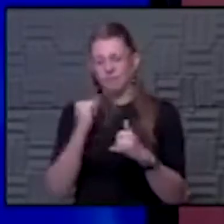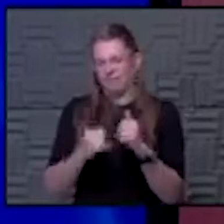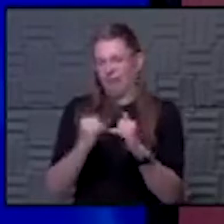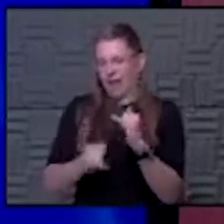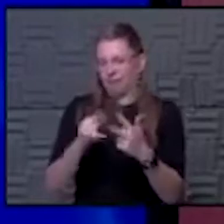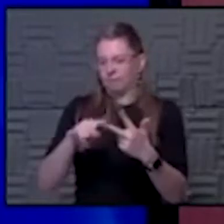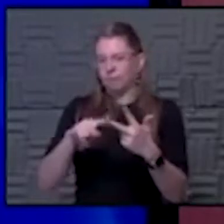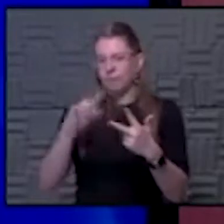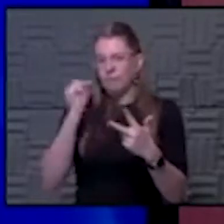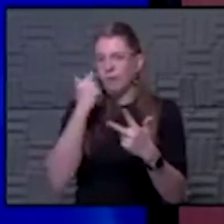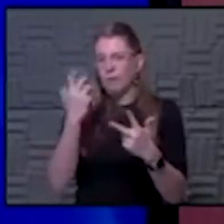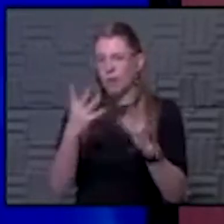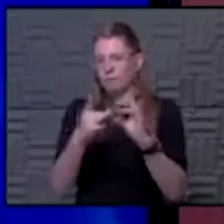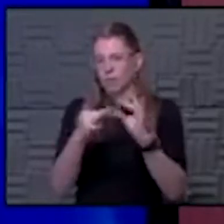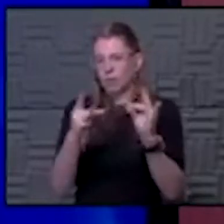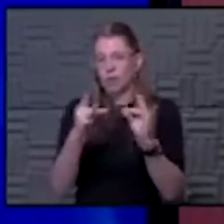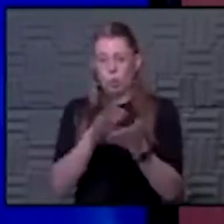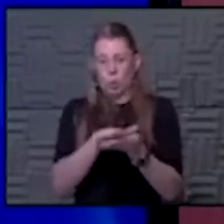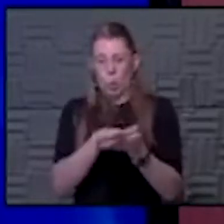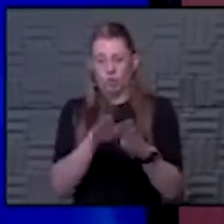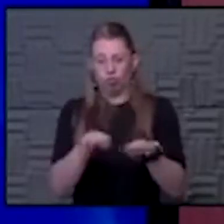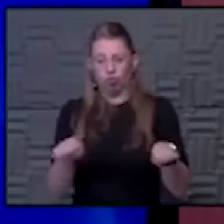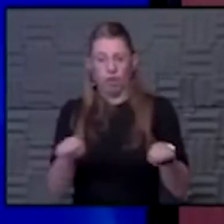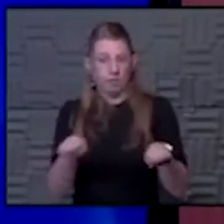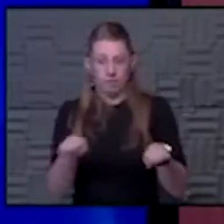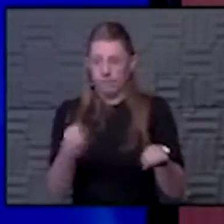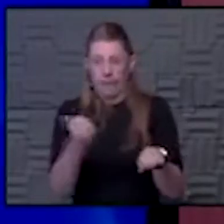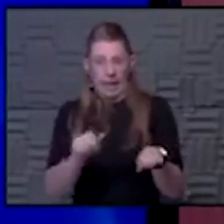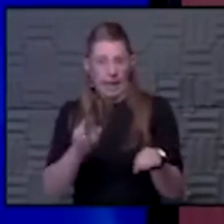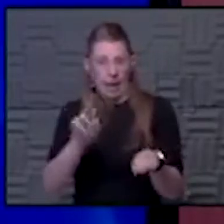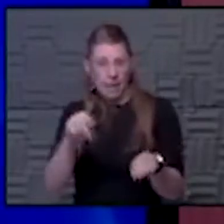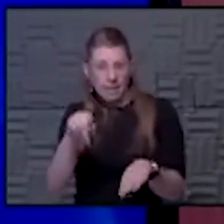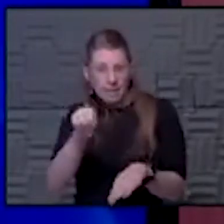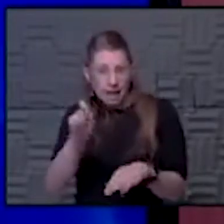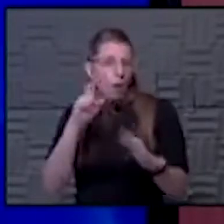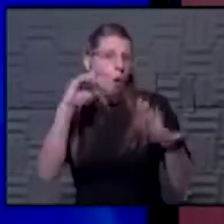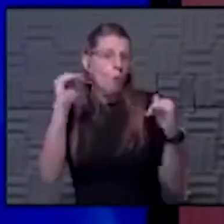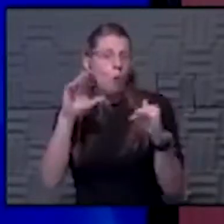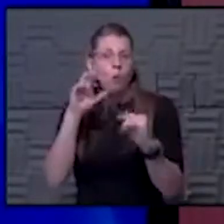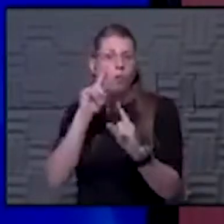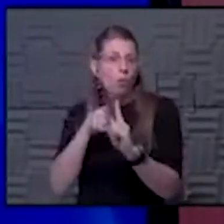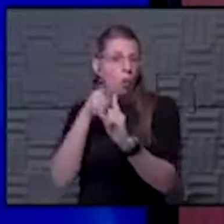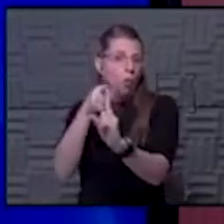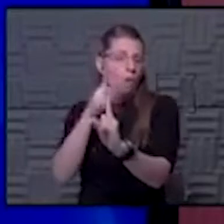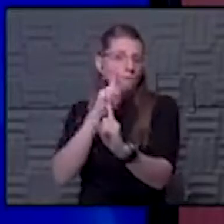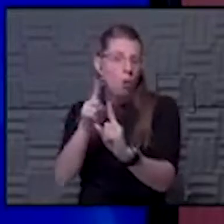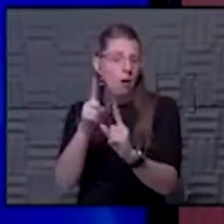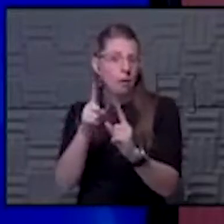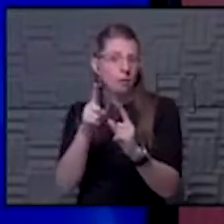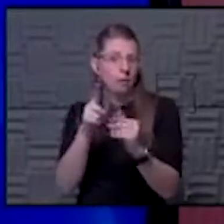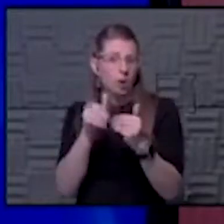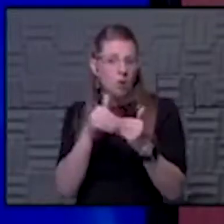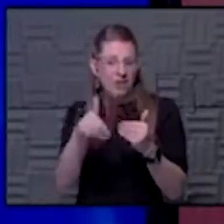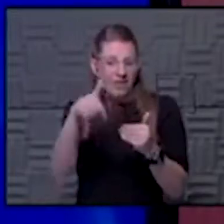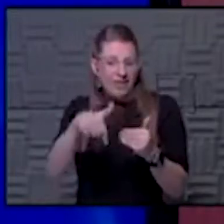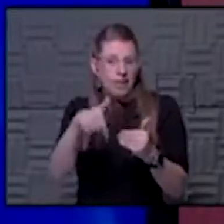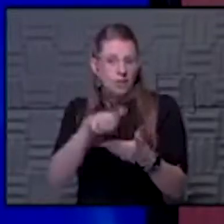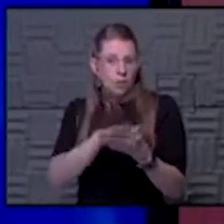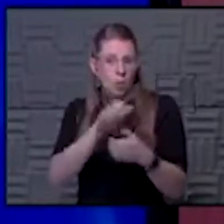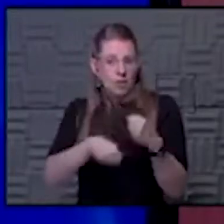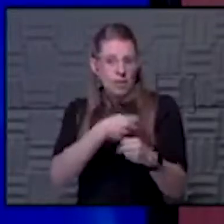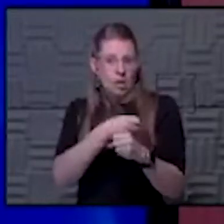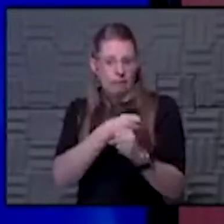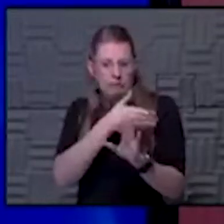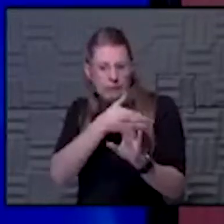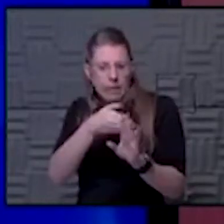do we know, I know she mentioned school children, but is there any updated hope or goals for the rest of this school year leading up to May to